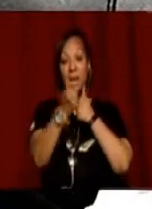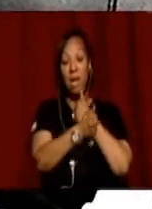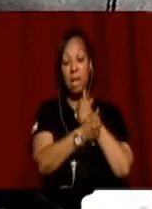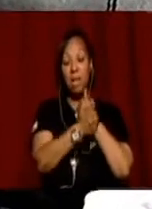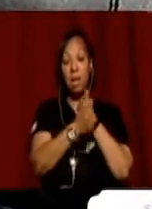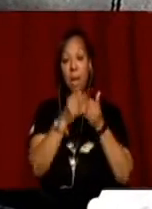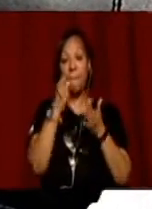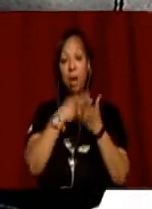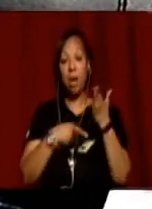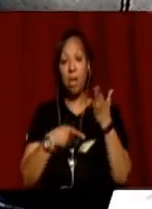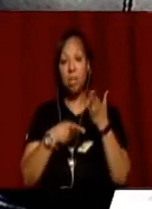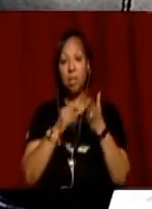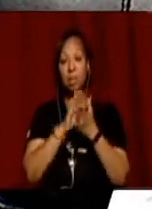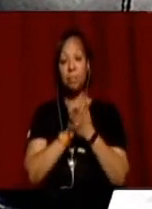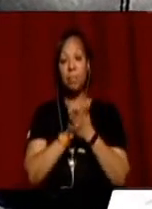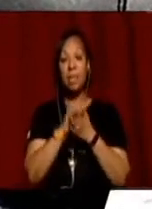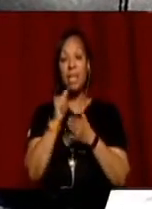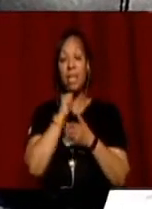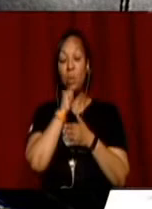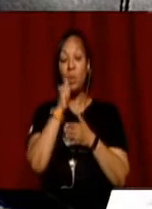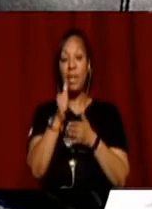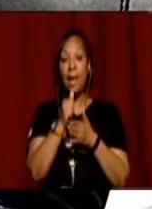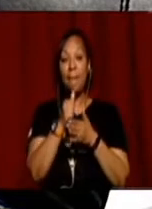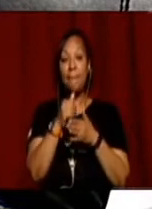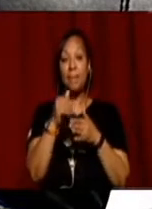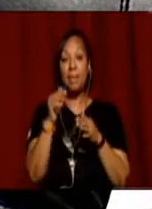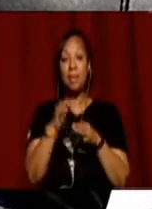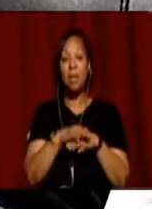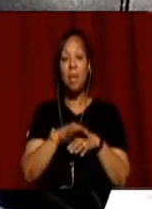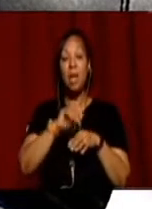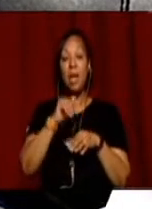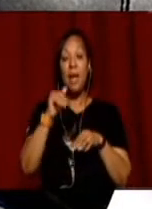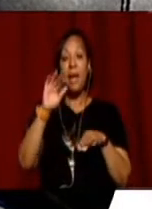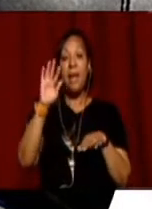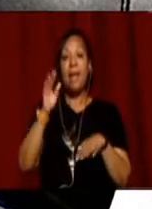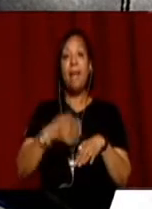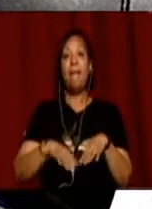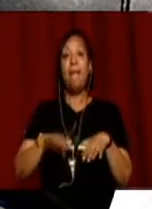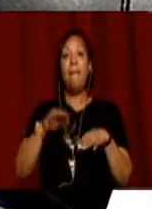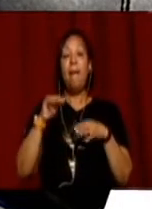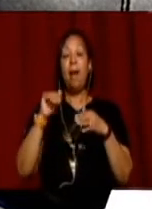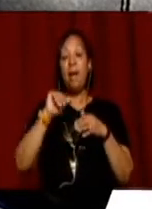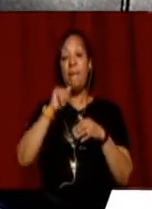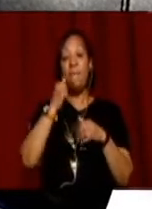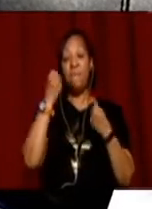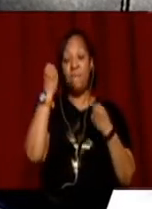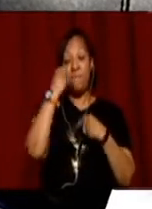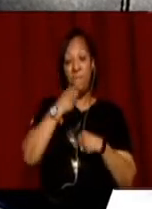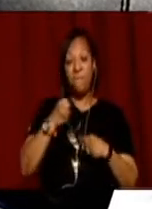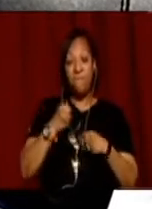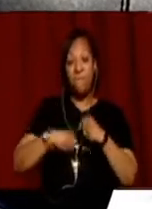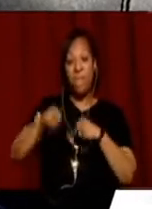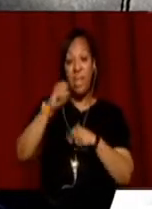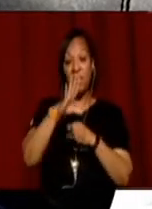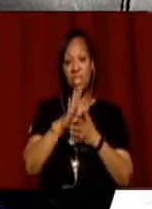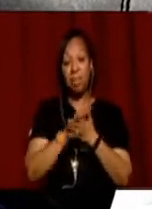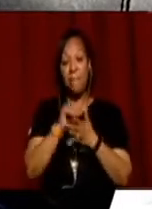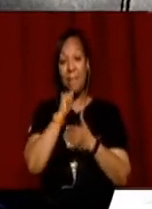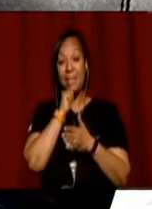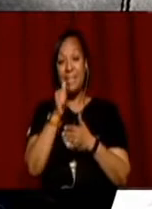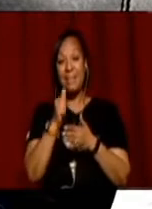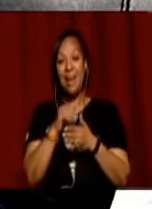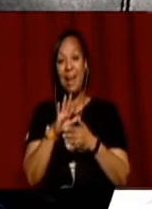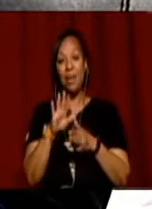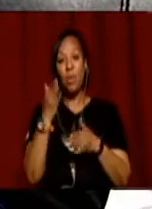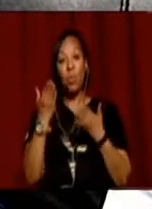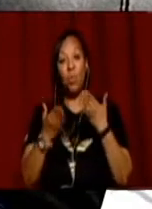well. So he would not be infectious to others past a certain point. But there's not conclusive data